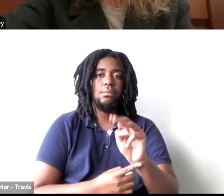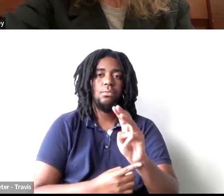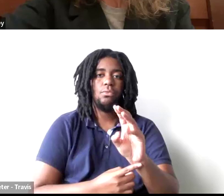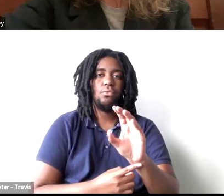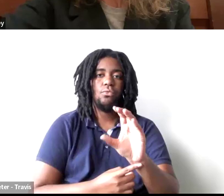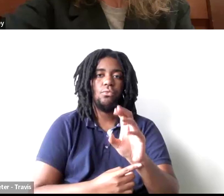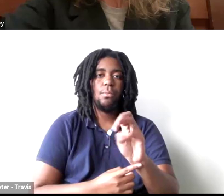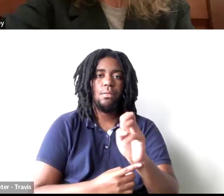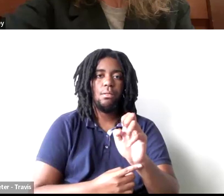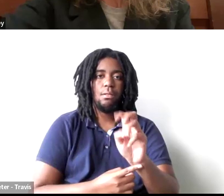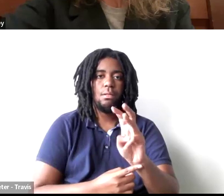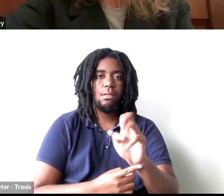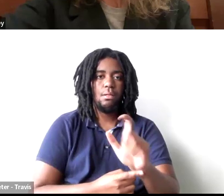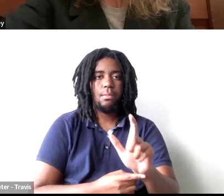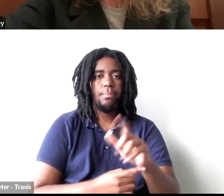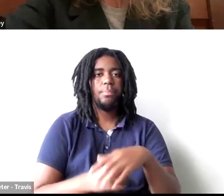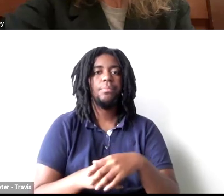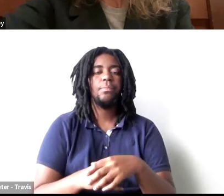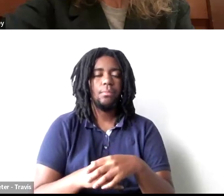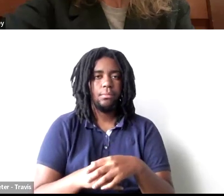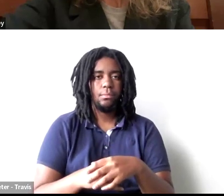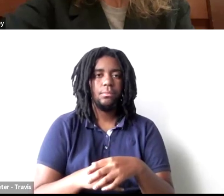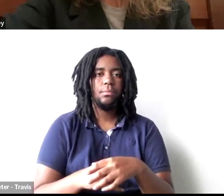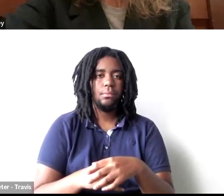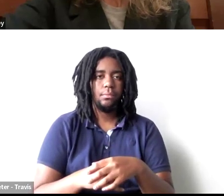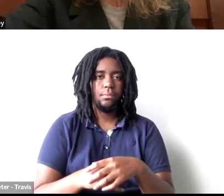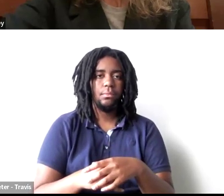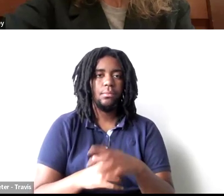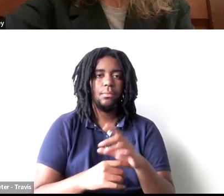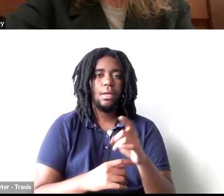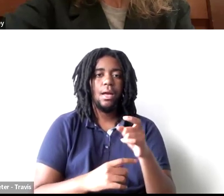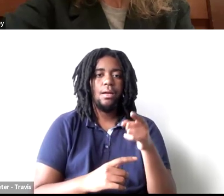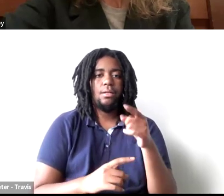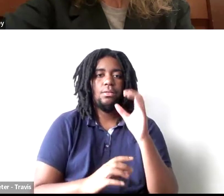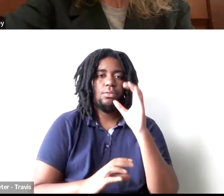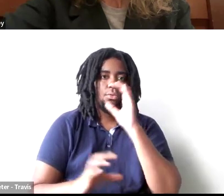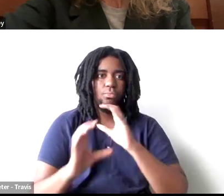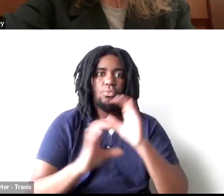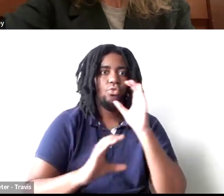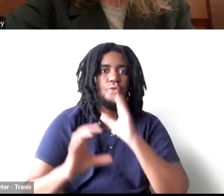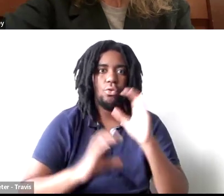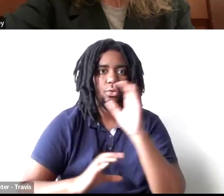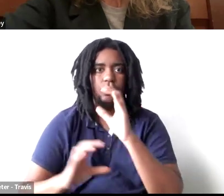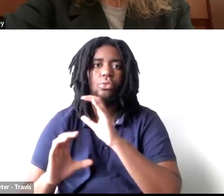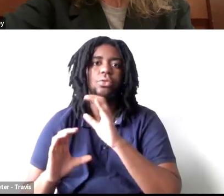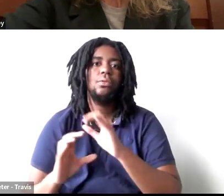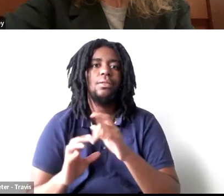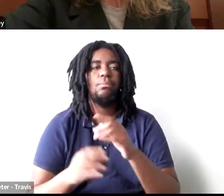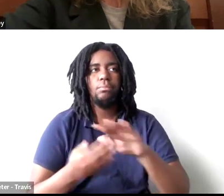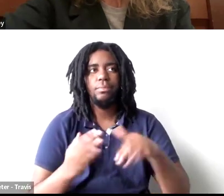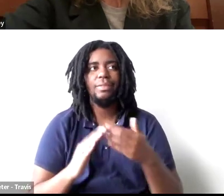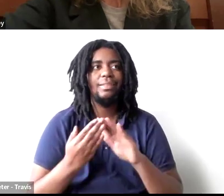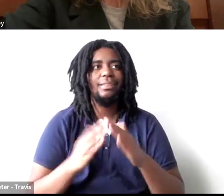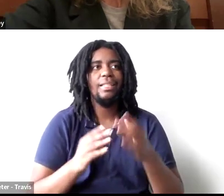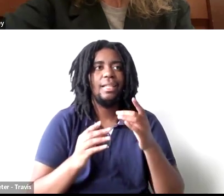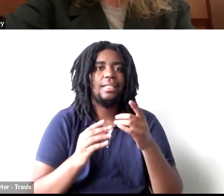as competition for Moses Williams. Dean searched every available city directory between 1800 and 1840 for